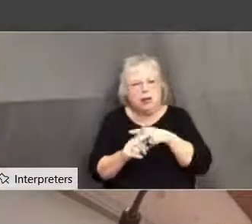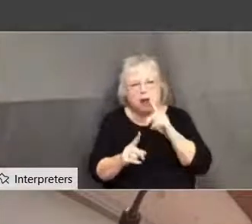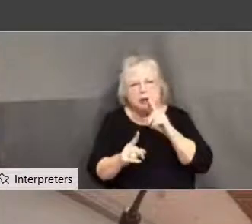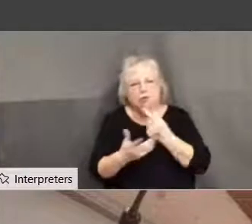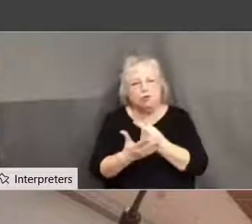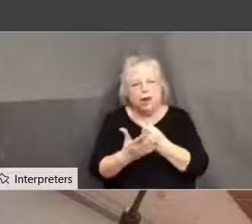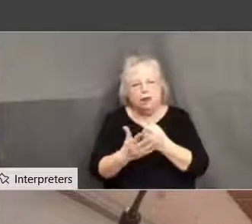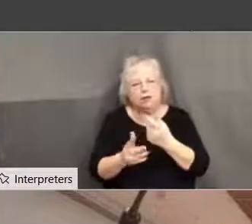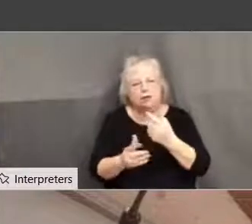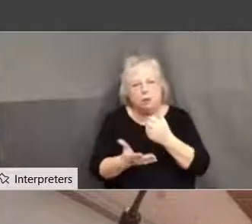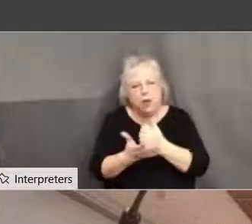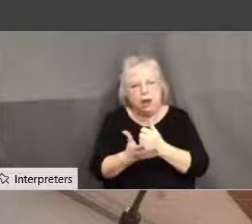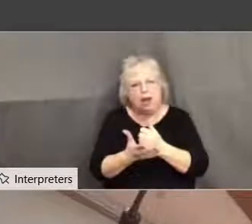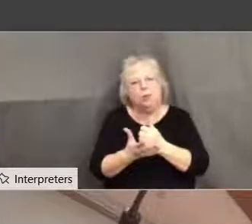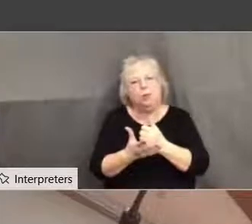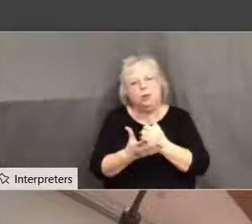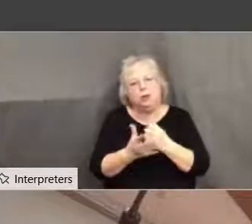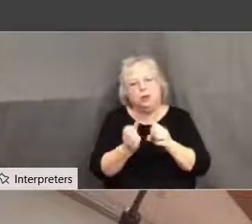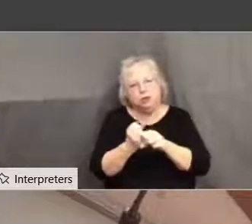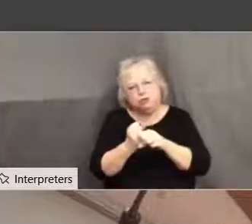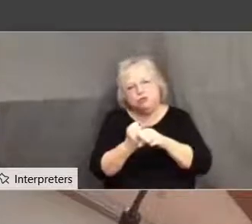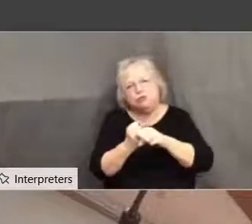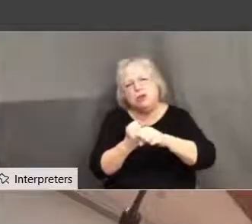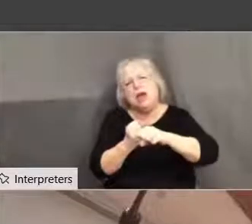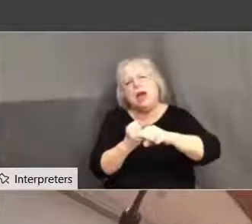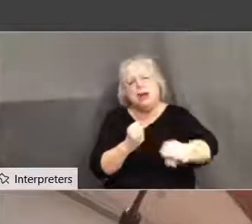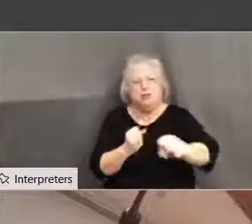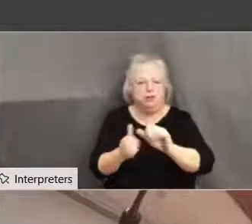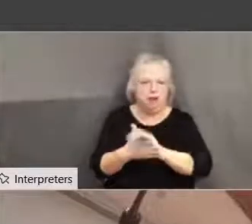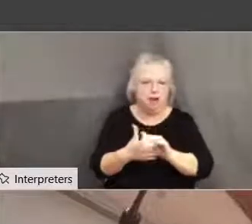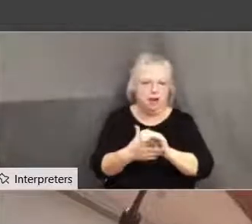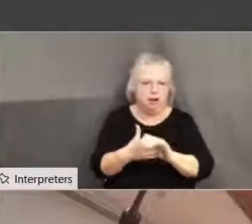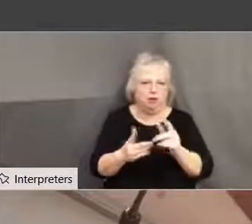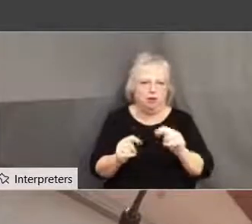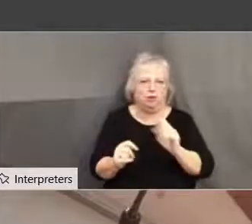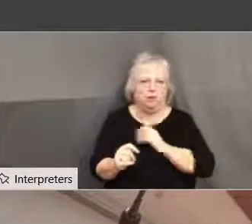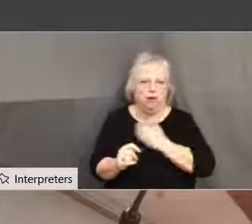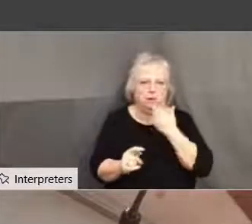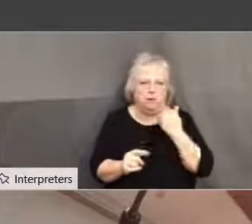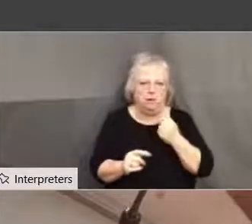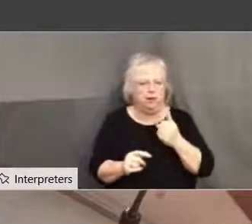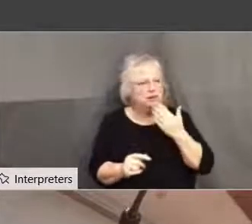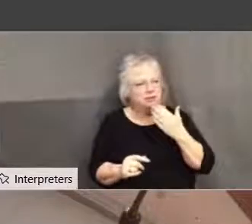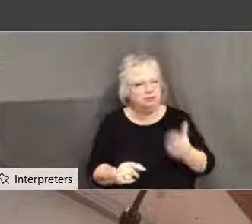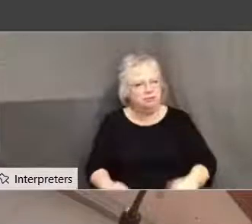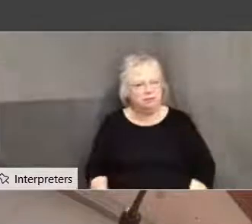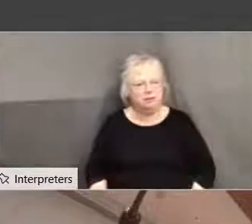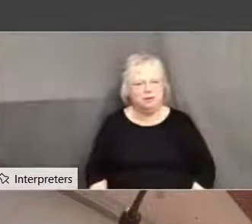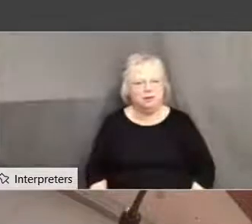So we try to do our best, definitely. Thank you.